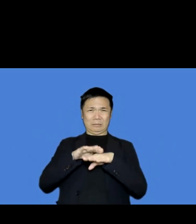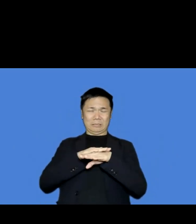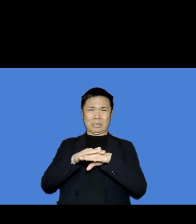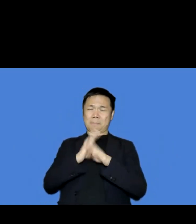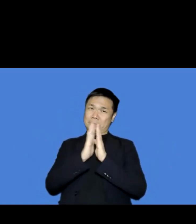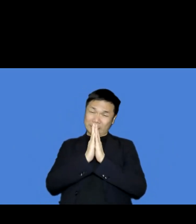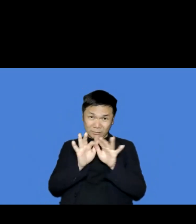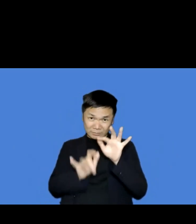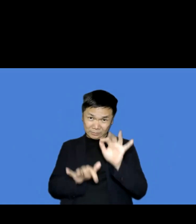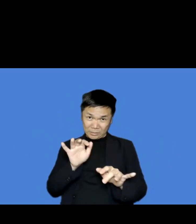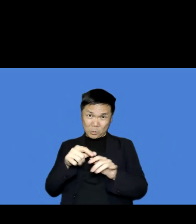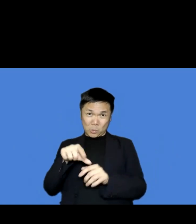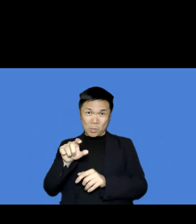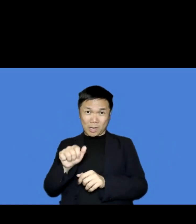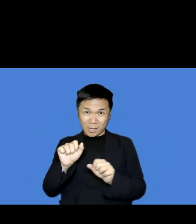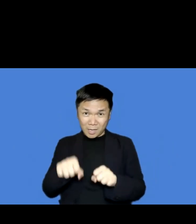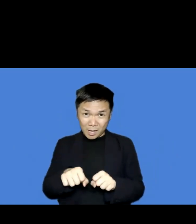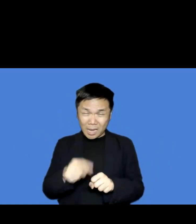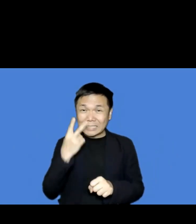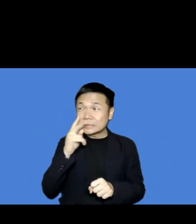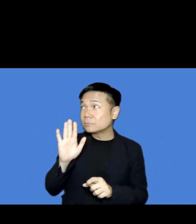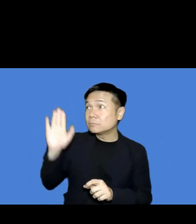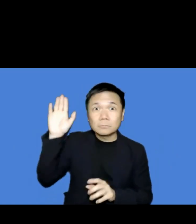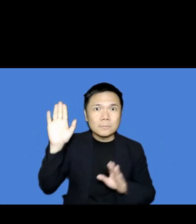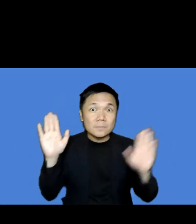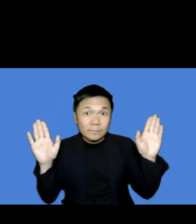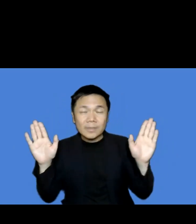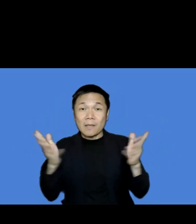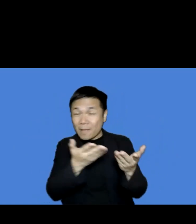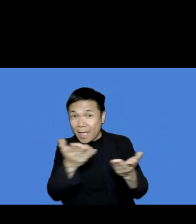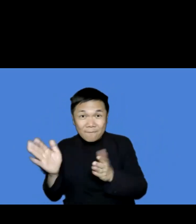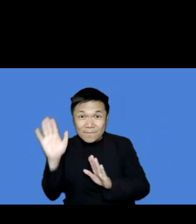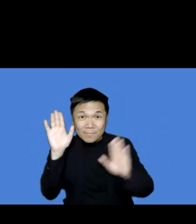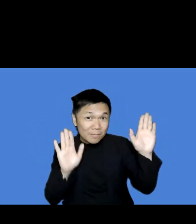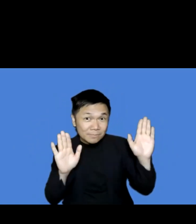box. I see that, we have hands raised in the audience,